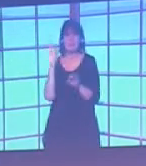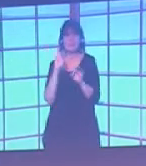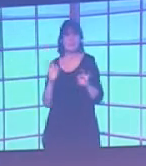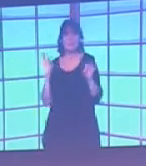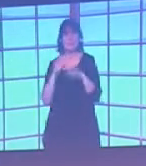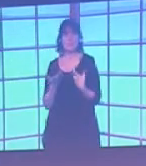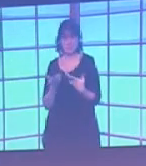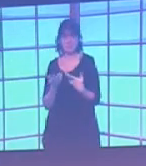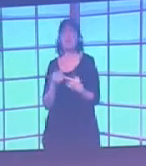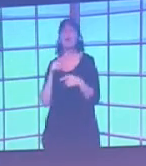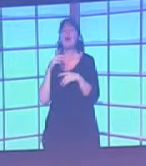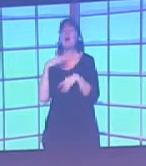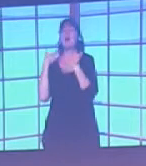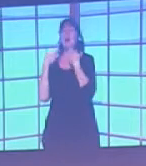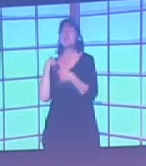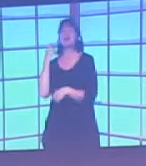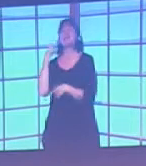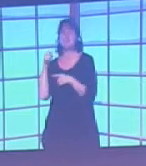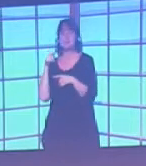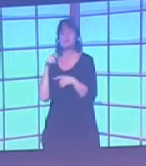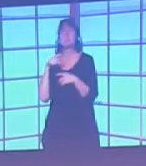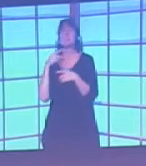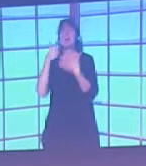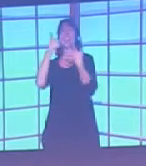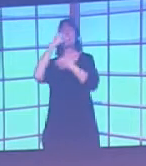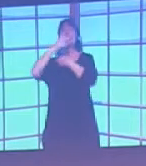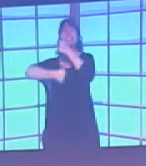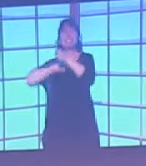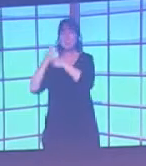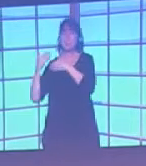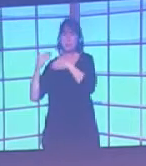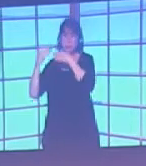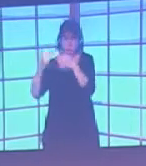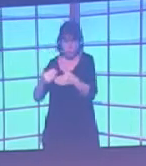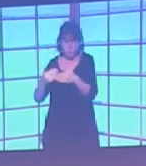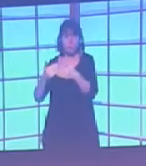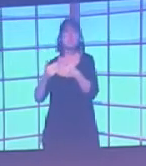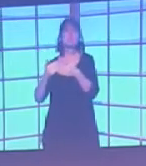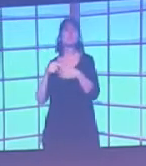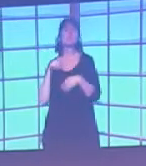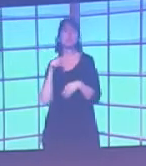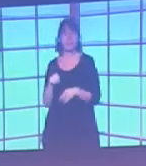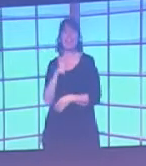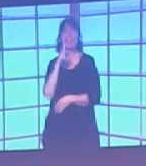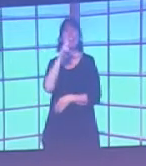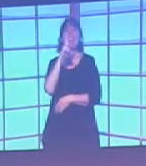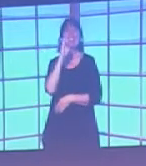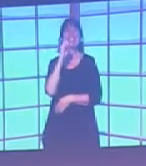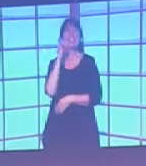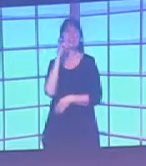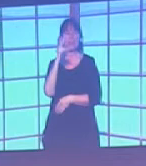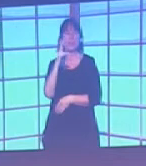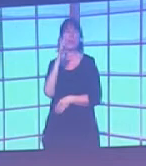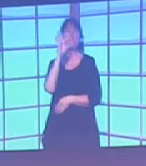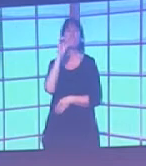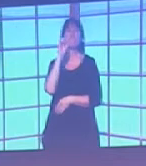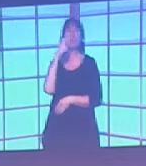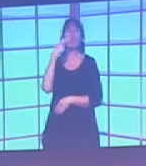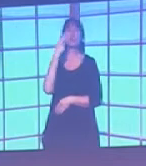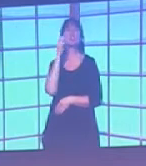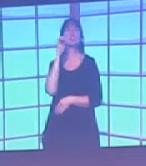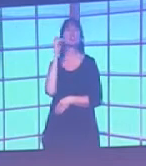Rolling on from that, about 6 years later, I came across Keith Ferguson, who at that time was working for